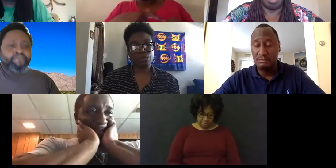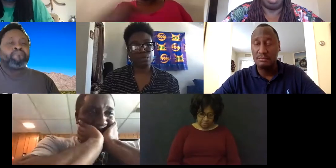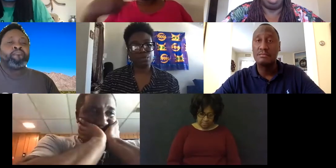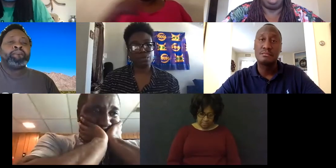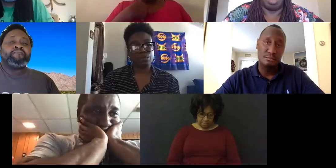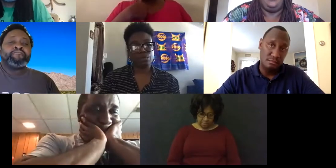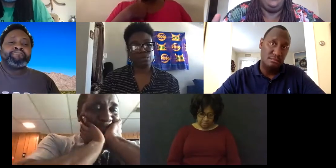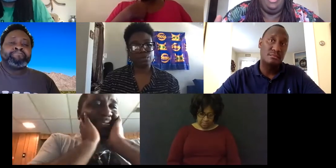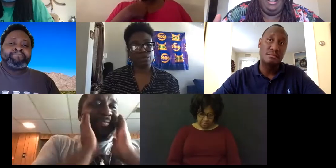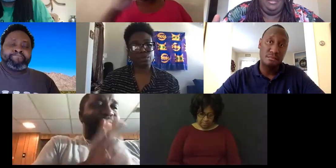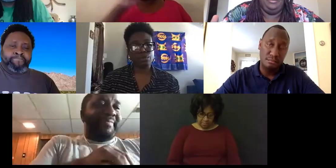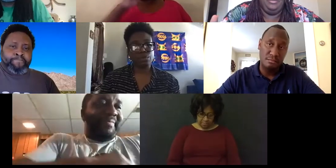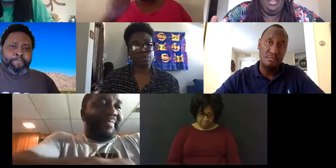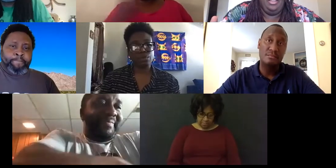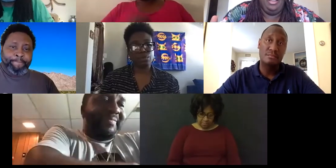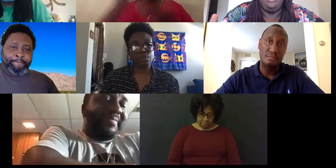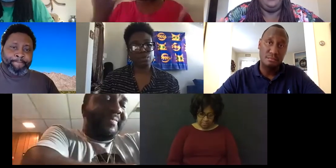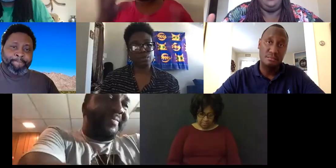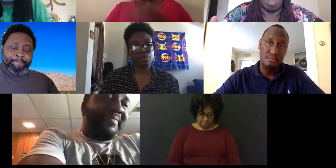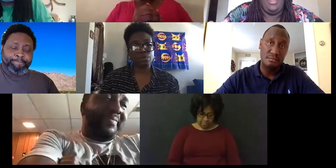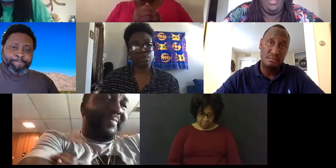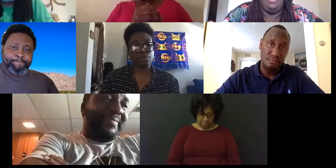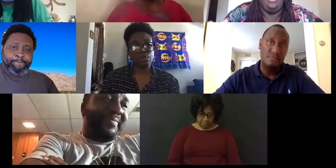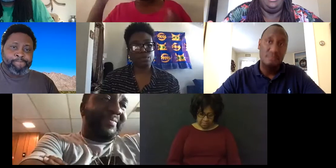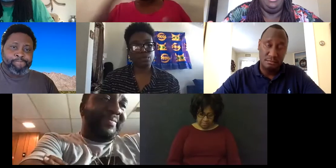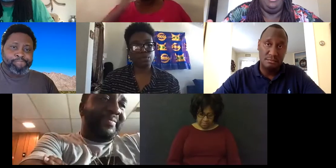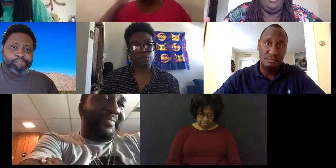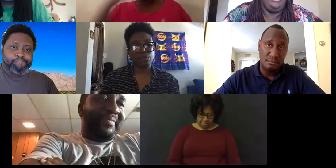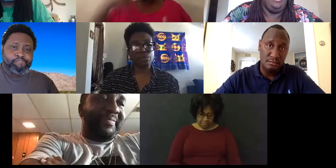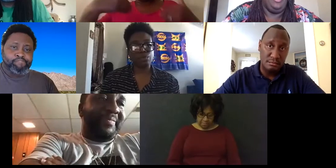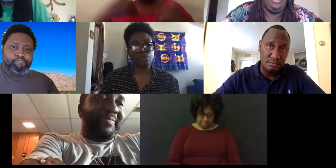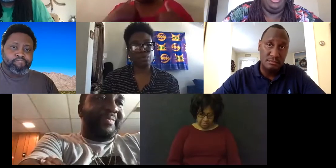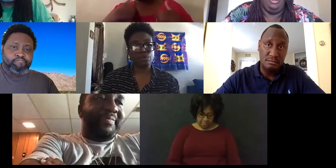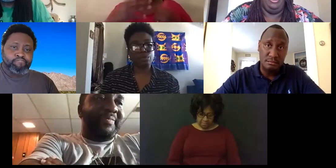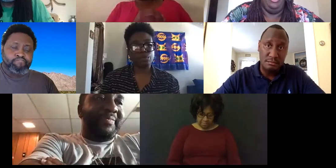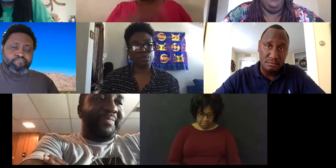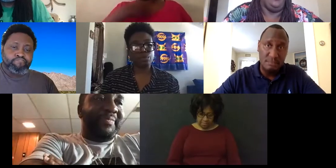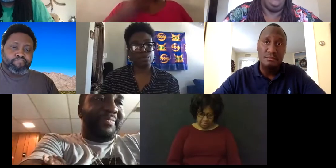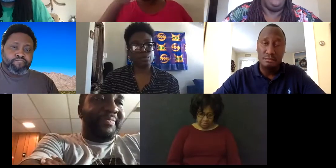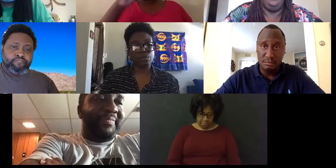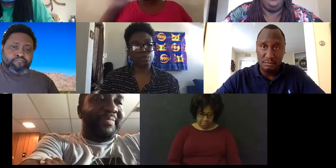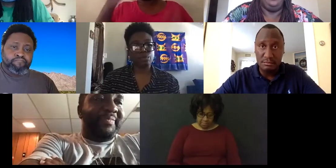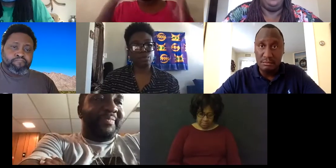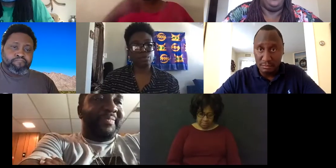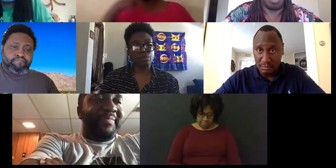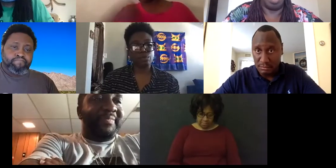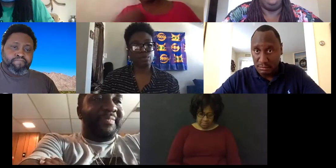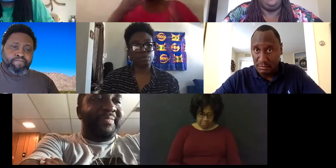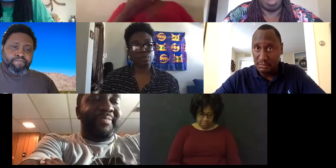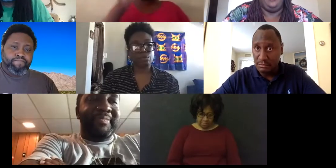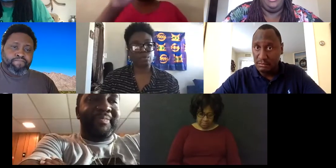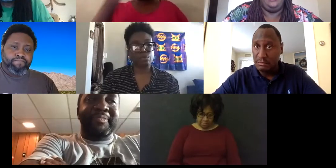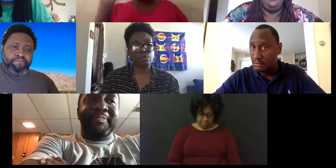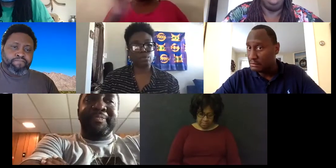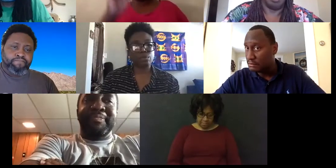explicitly expressed it. An experience that I've had, and a white disabled person has gone, well, I went through it too, so it couldn't have been